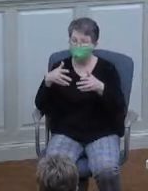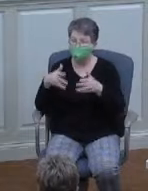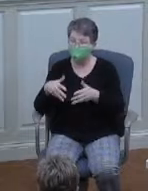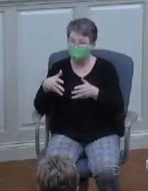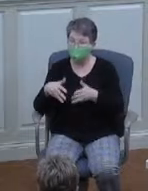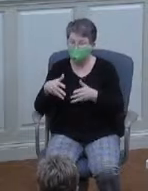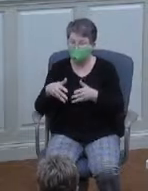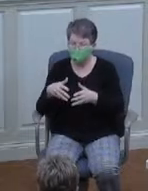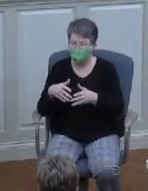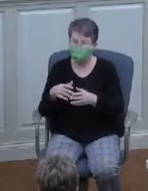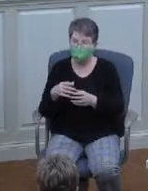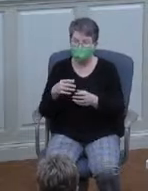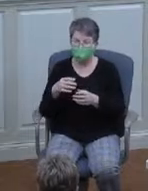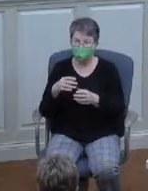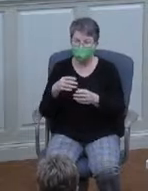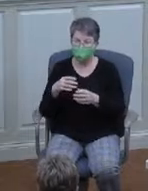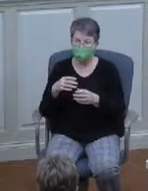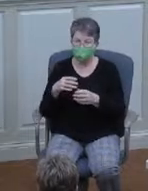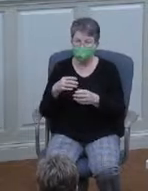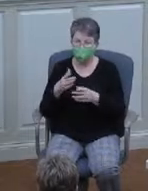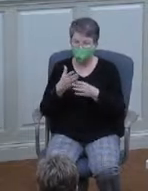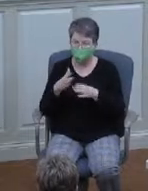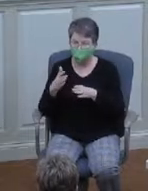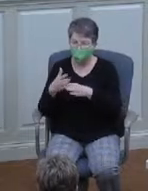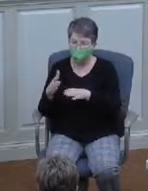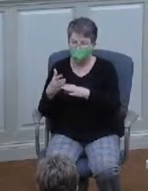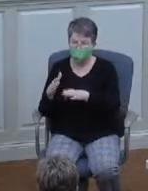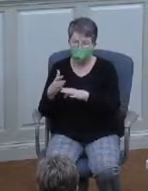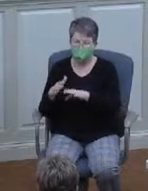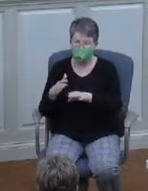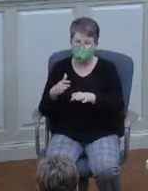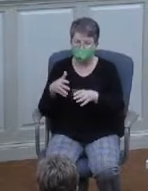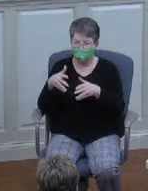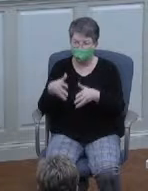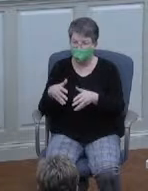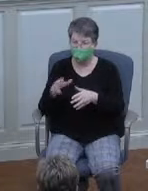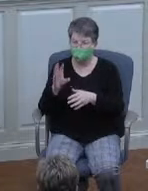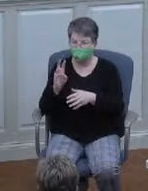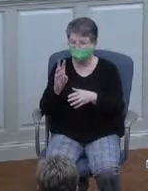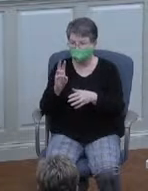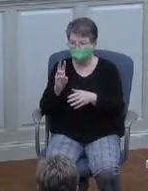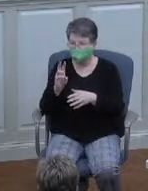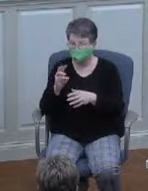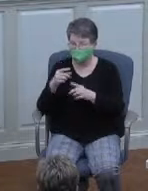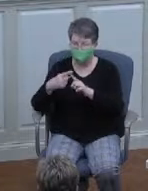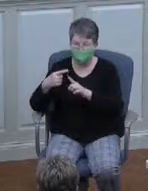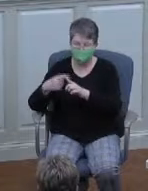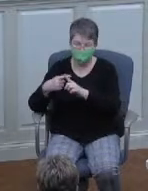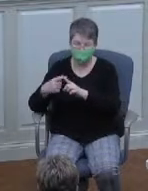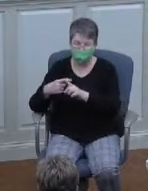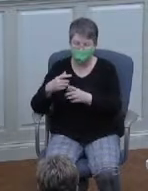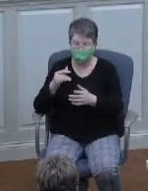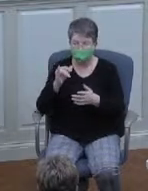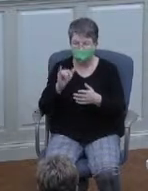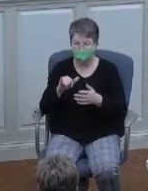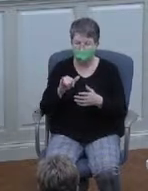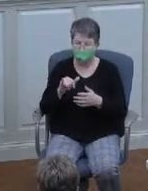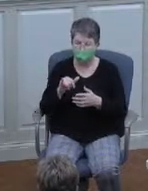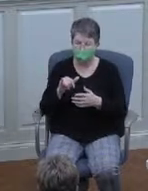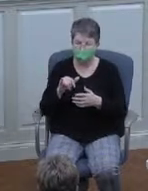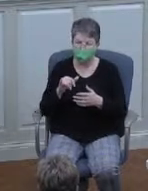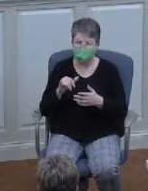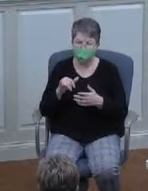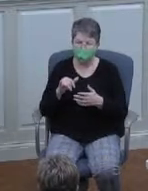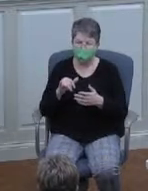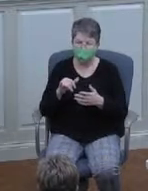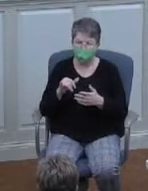that debt and divide that over the remaining 6 billing cycles. Those are opposite of your typical